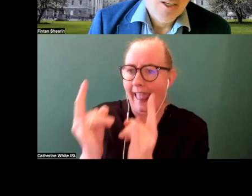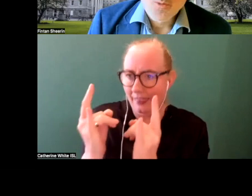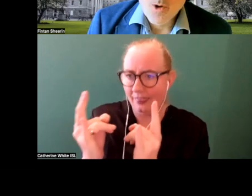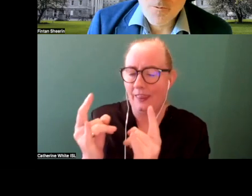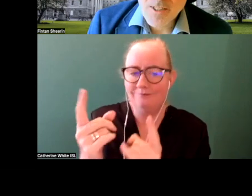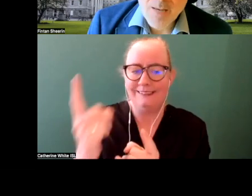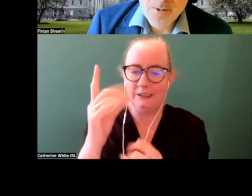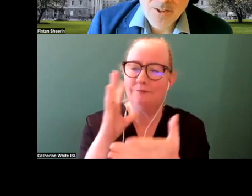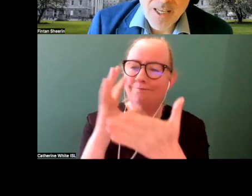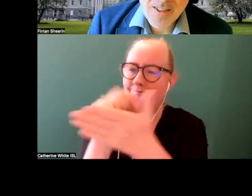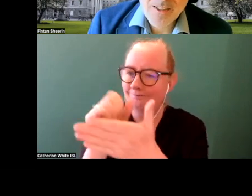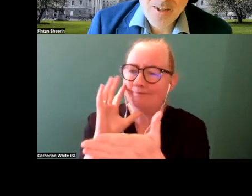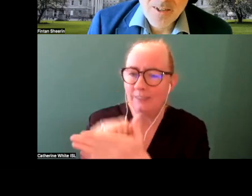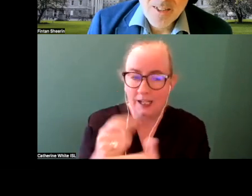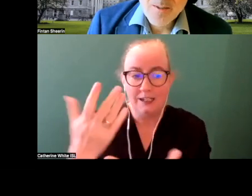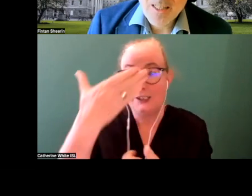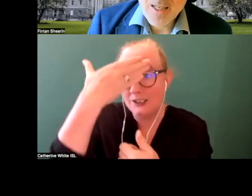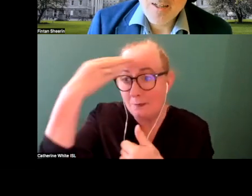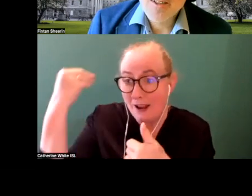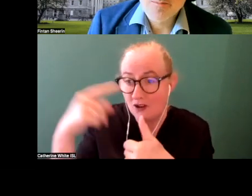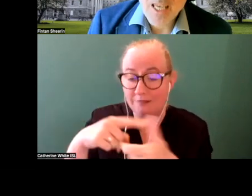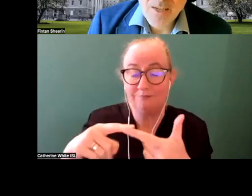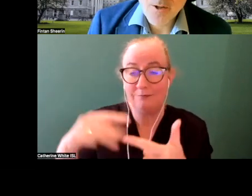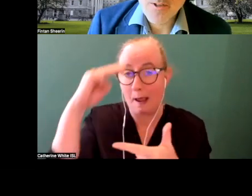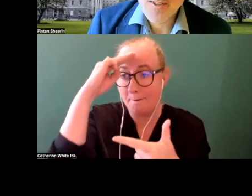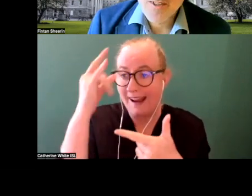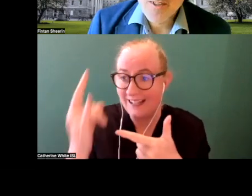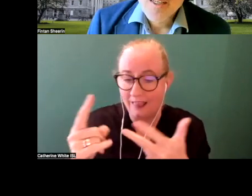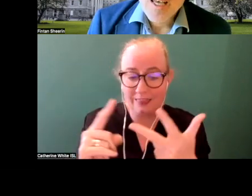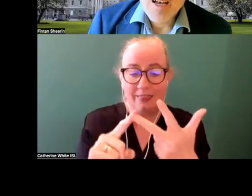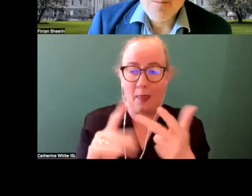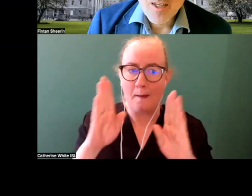identified, were, for example, dementia, mental health, behaviours,